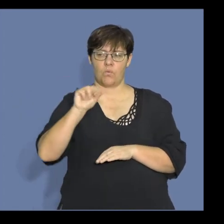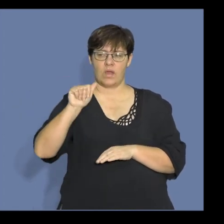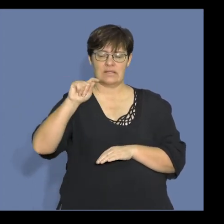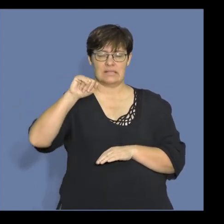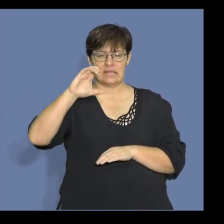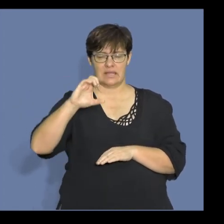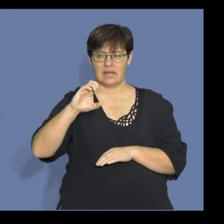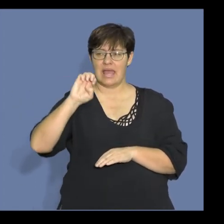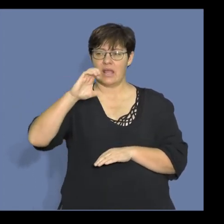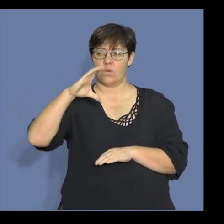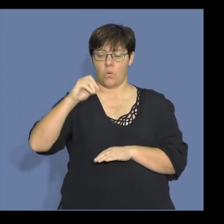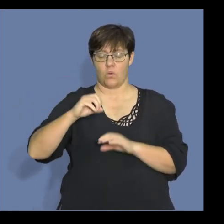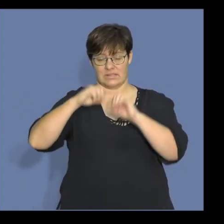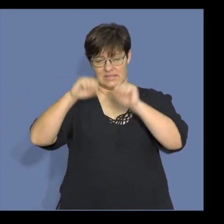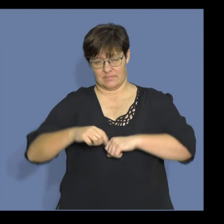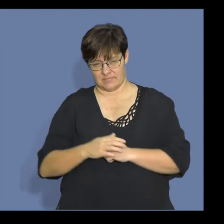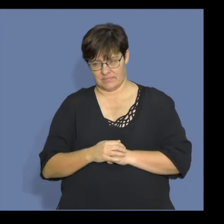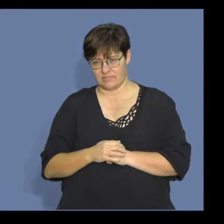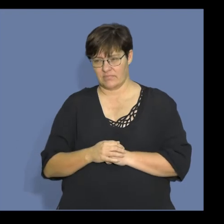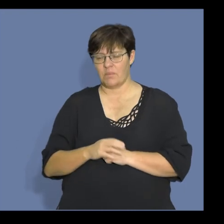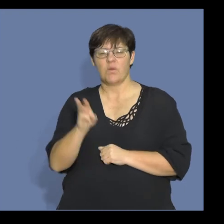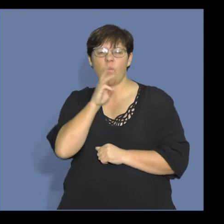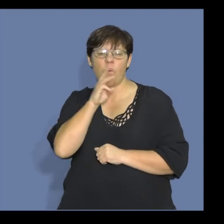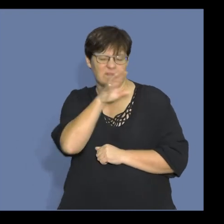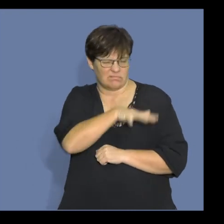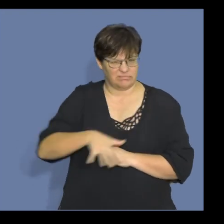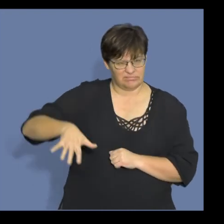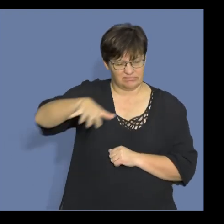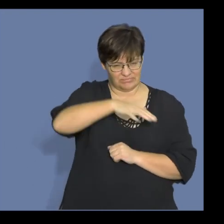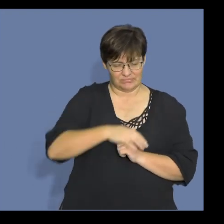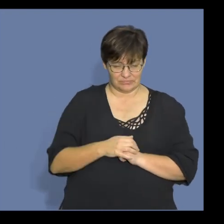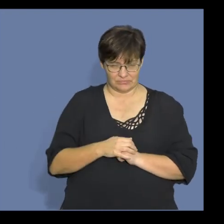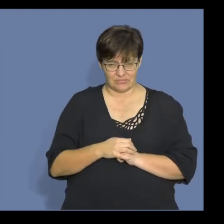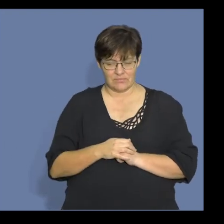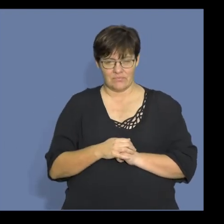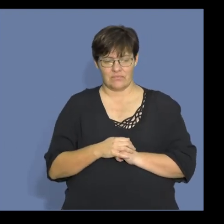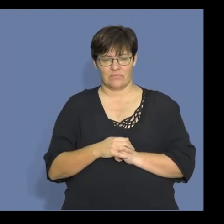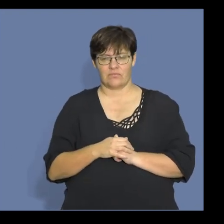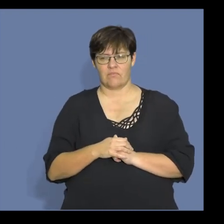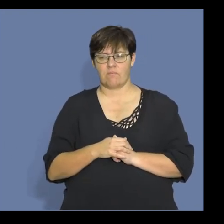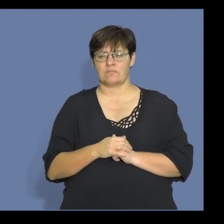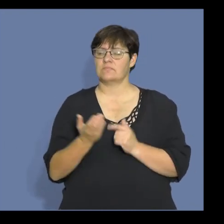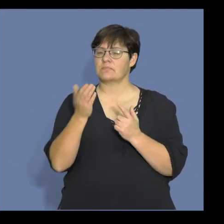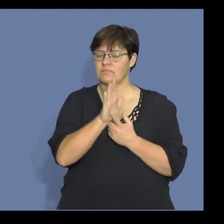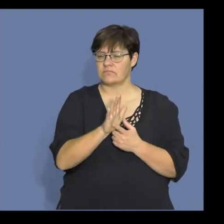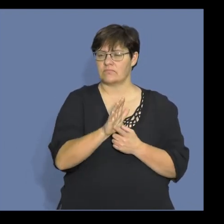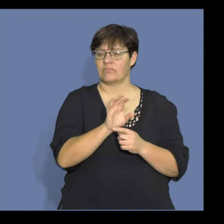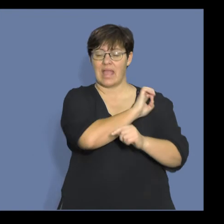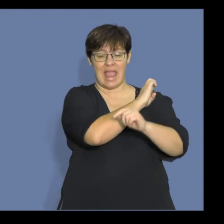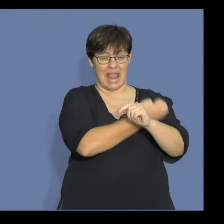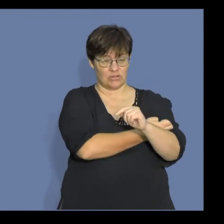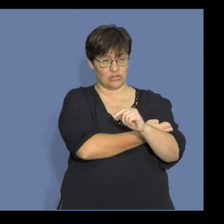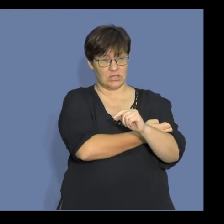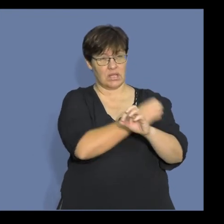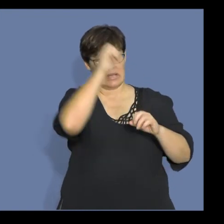ecosystem. So this question shows you, this illustration shows you an aquatic ecosystem. It shows you